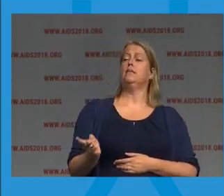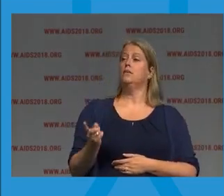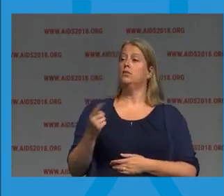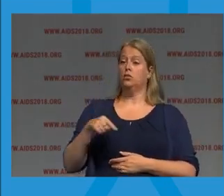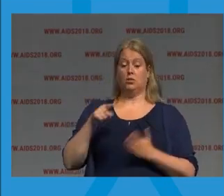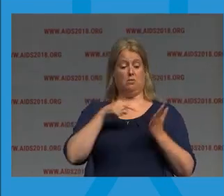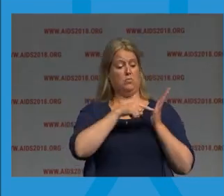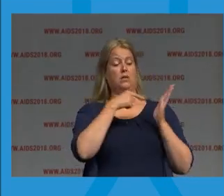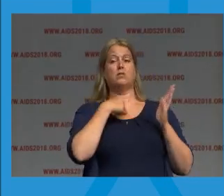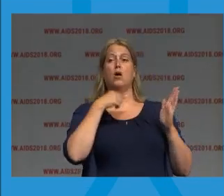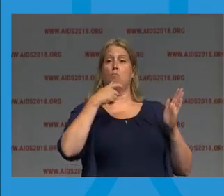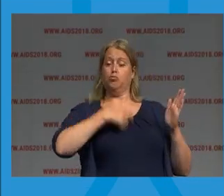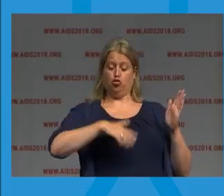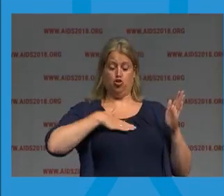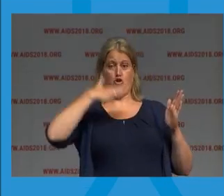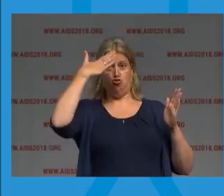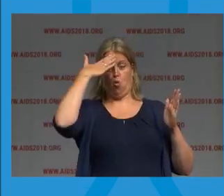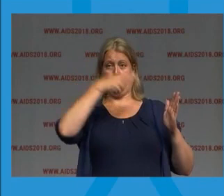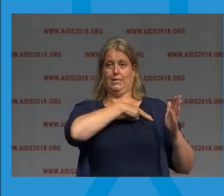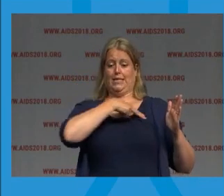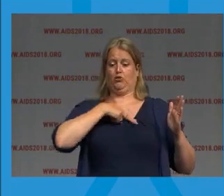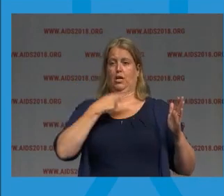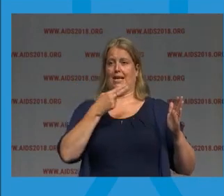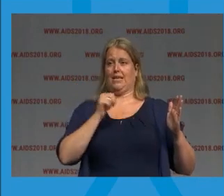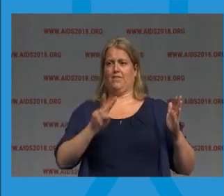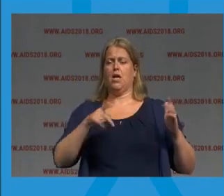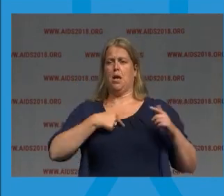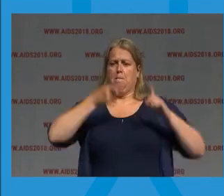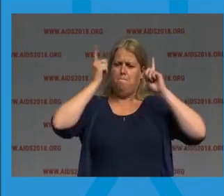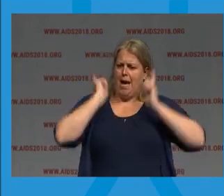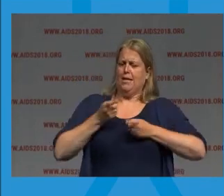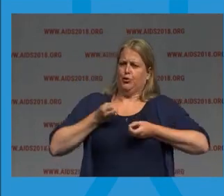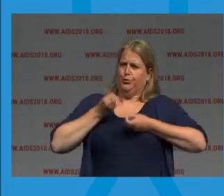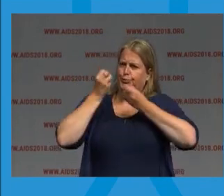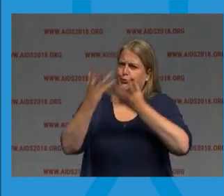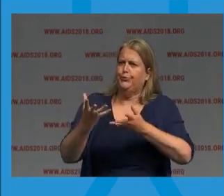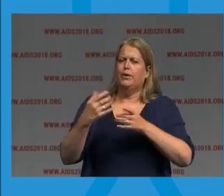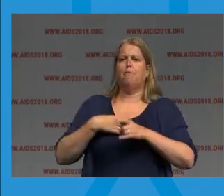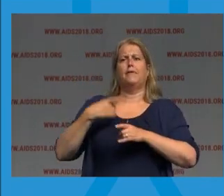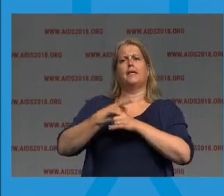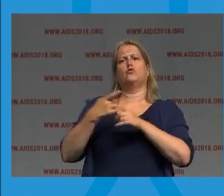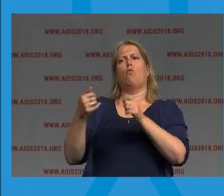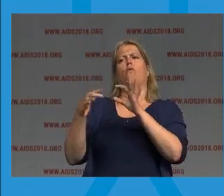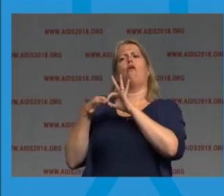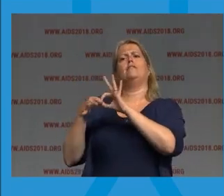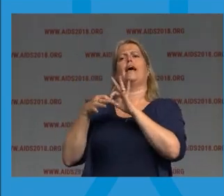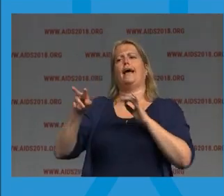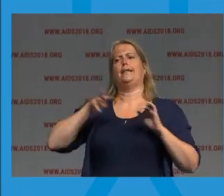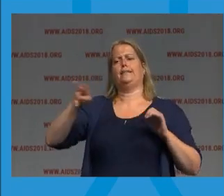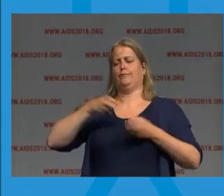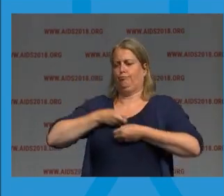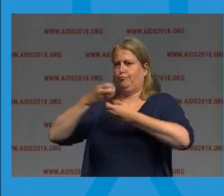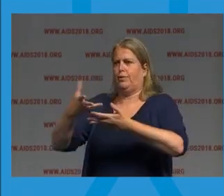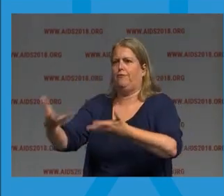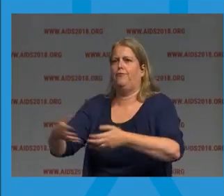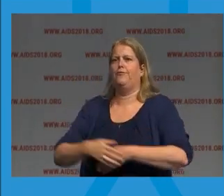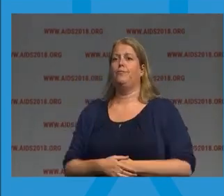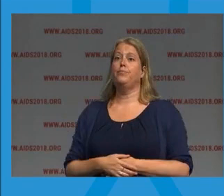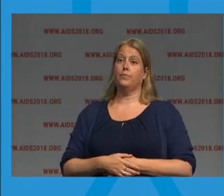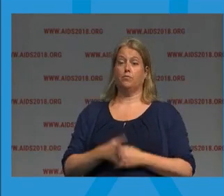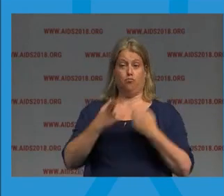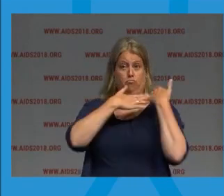their HIV status, they had an obligation to inform their sexual contact of their HIV status, and that they had